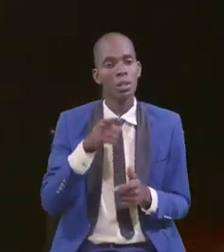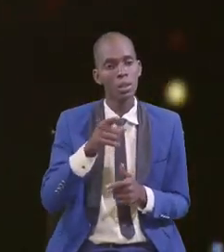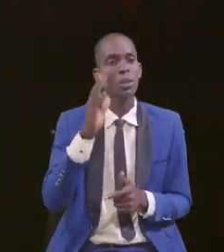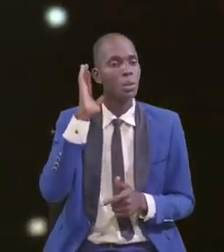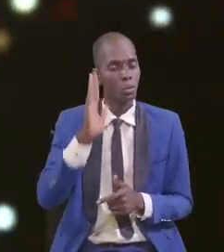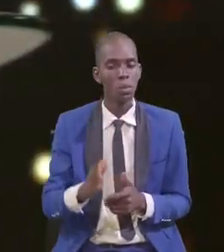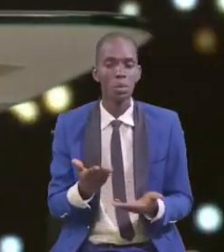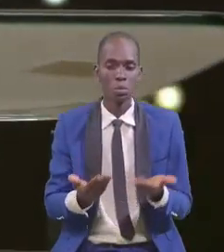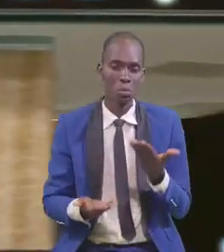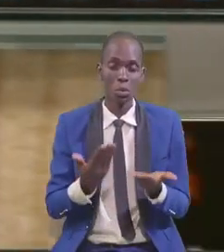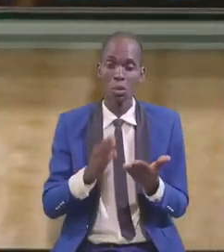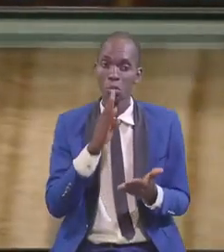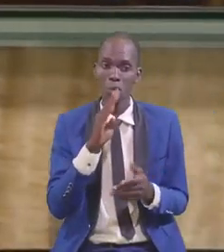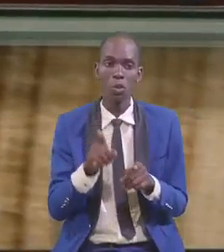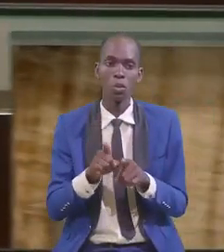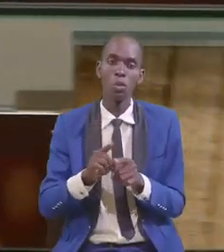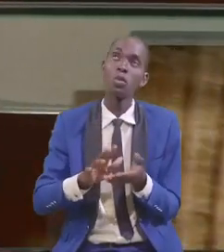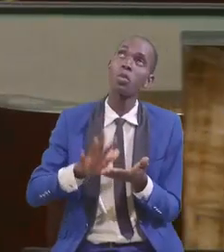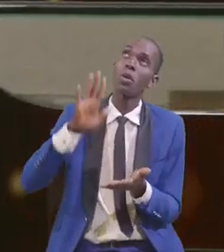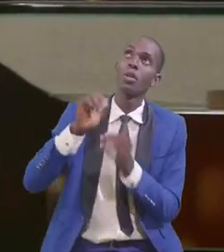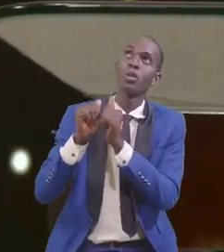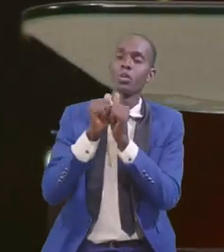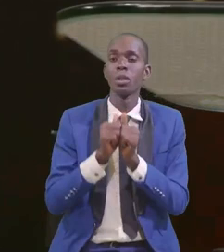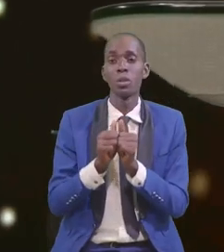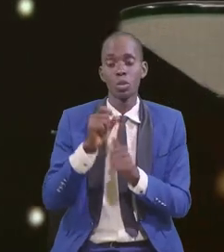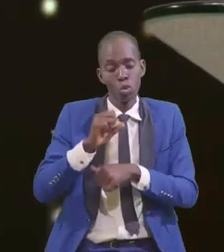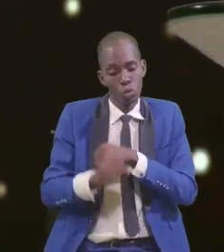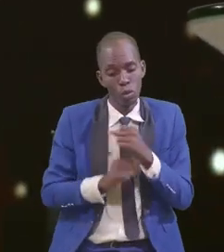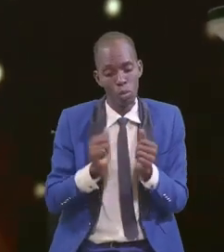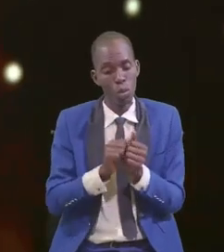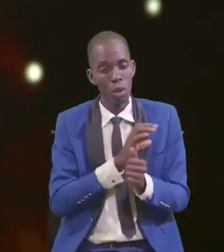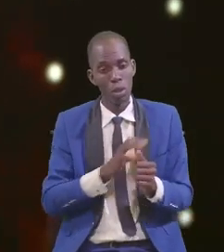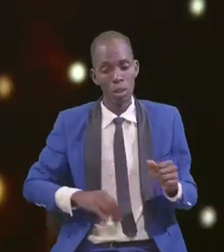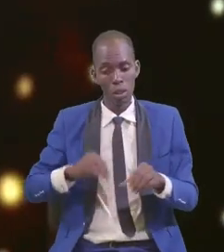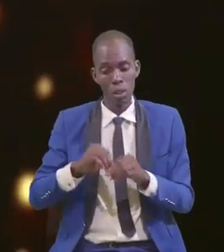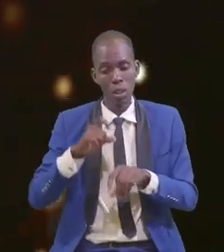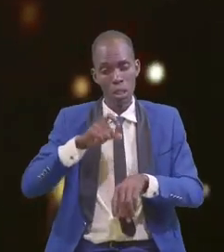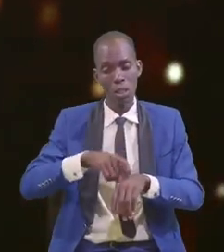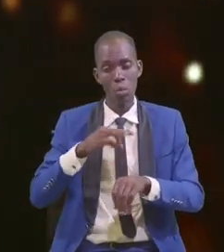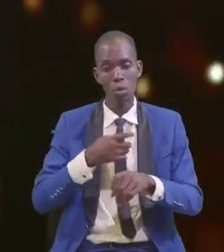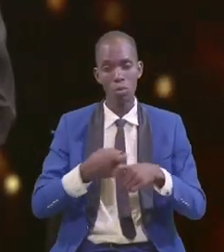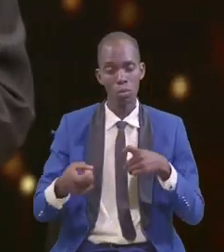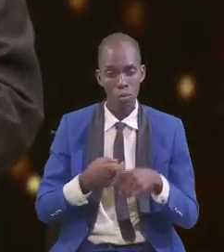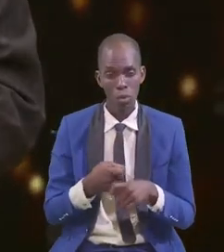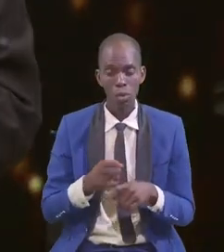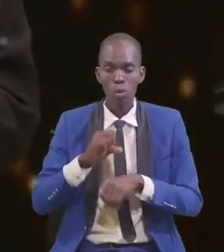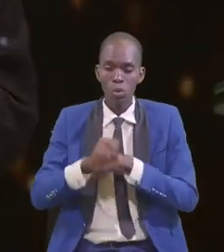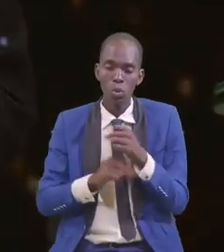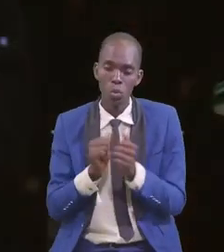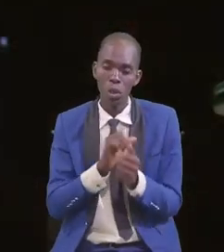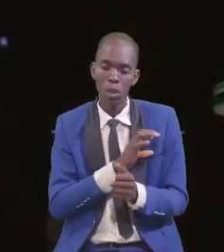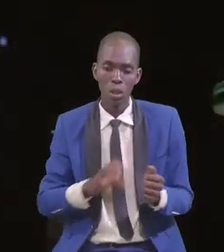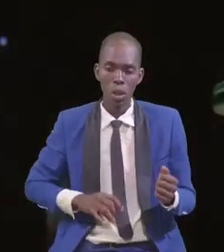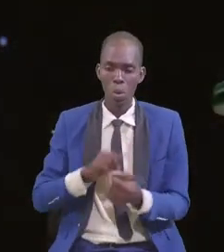glorified together. Suffer with him persecution, suffer with him misunderstanding, suffer